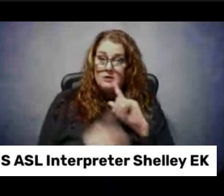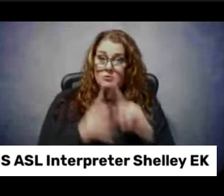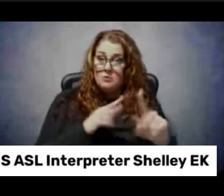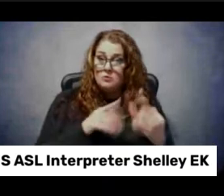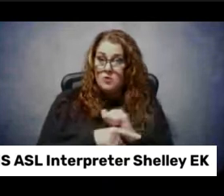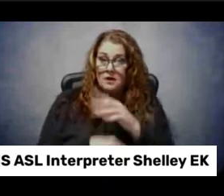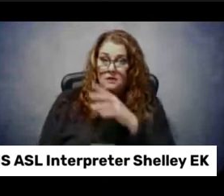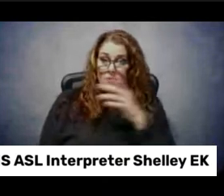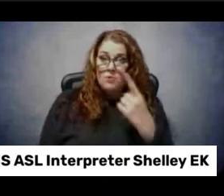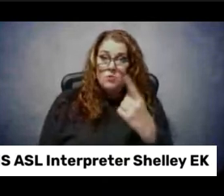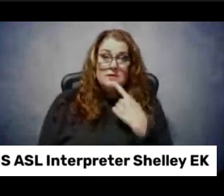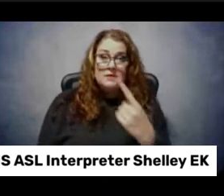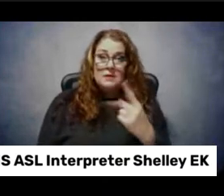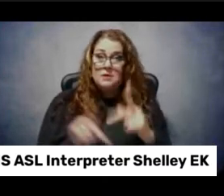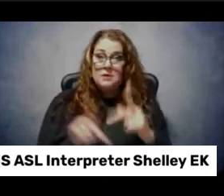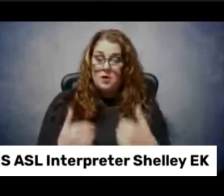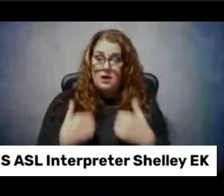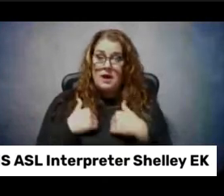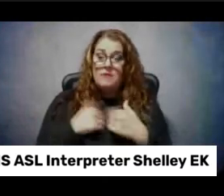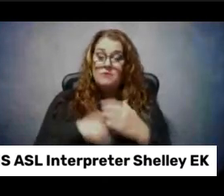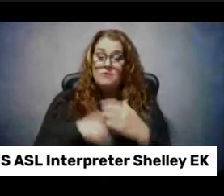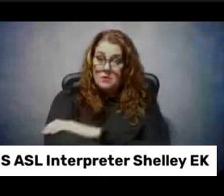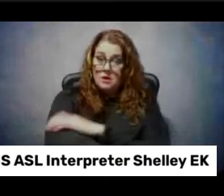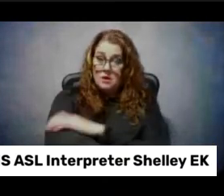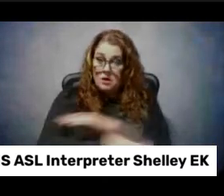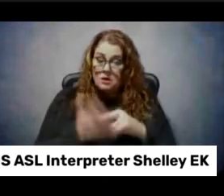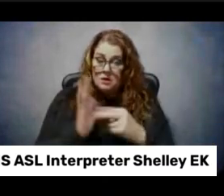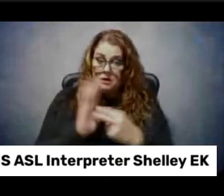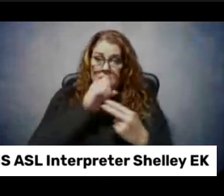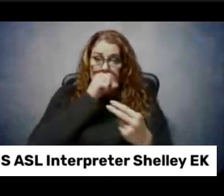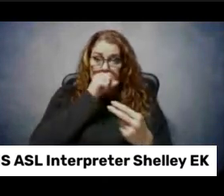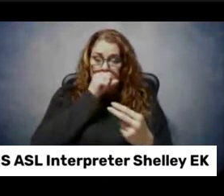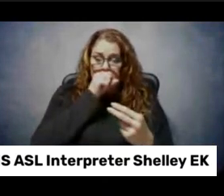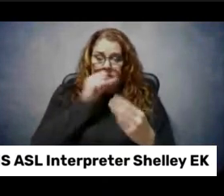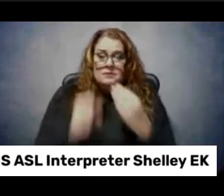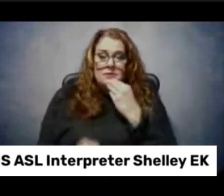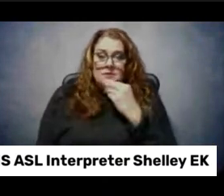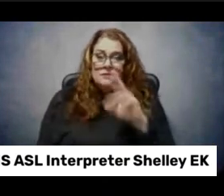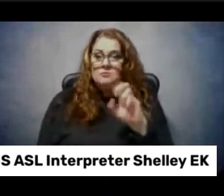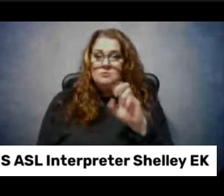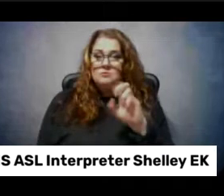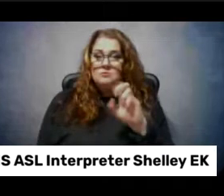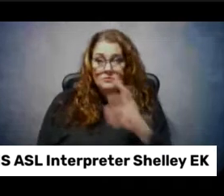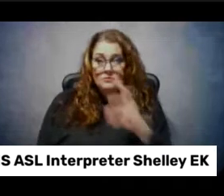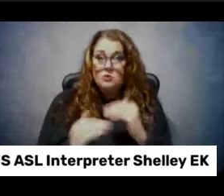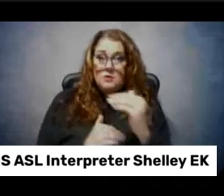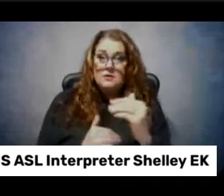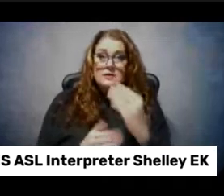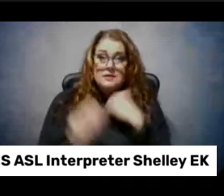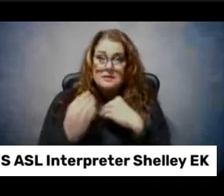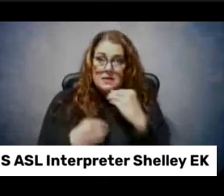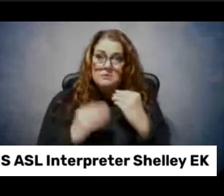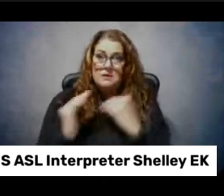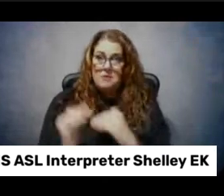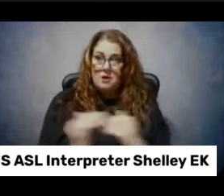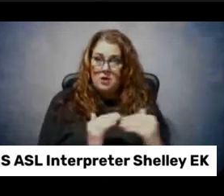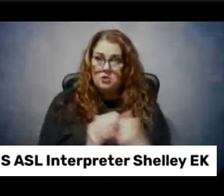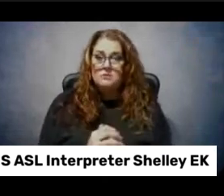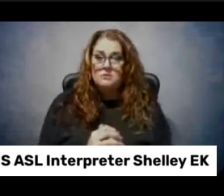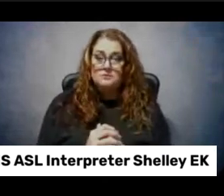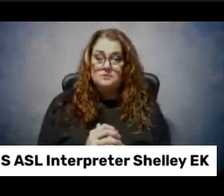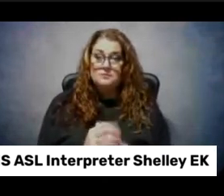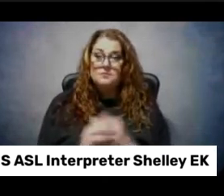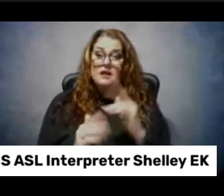One said, people who have a blood pressure problem would eat it raw, but not too much. It should be consumed in moderation. Then it